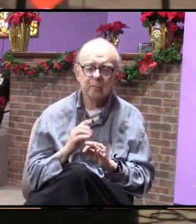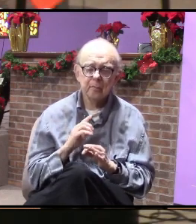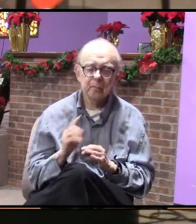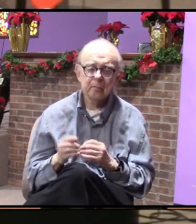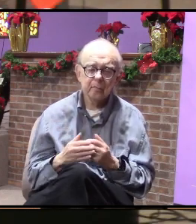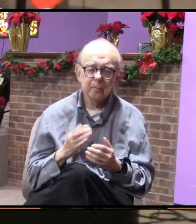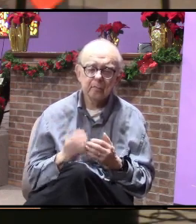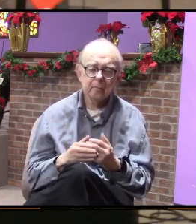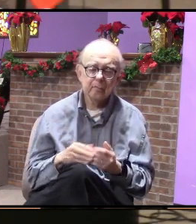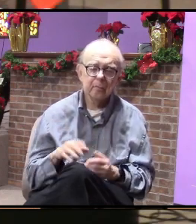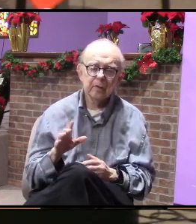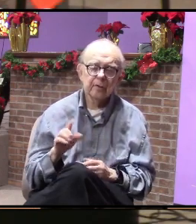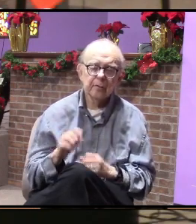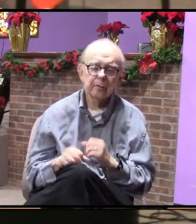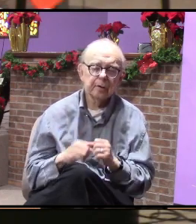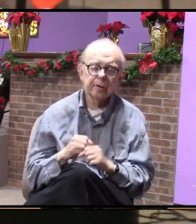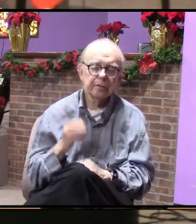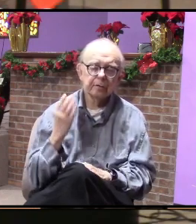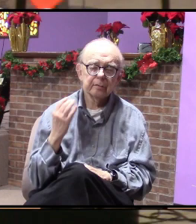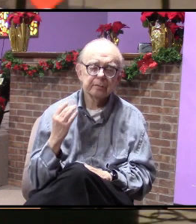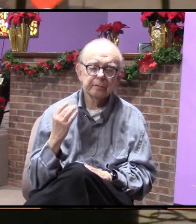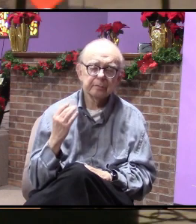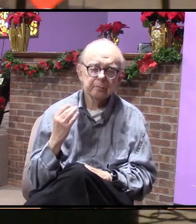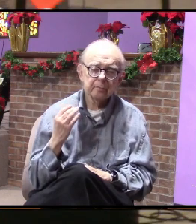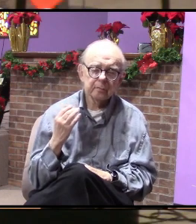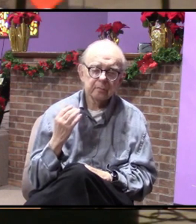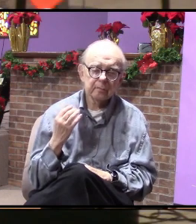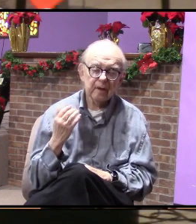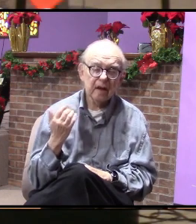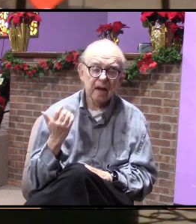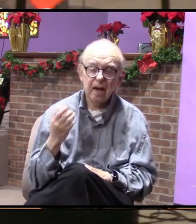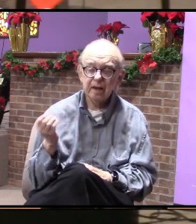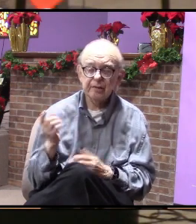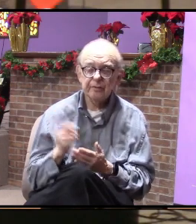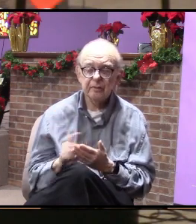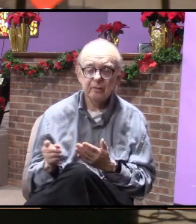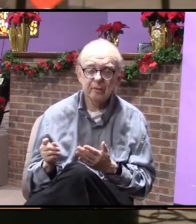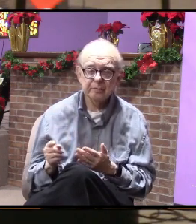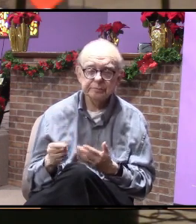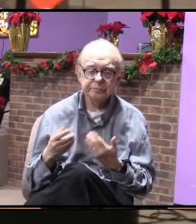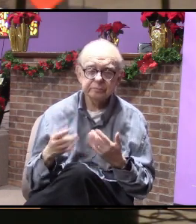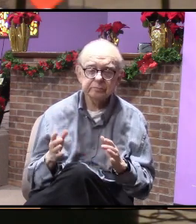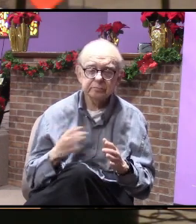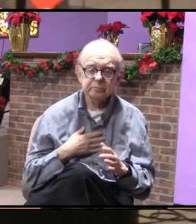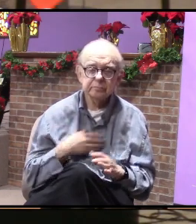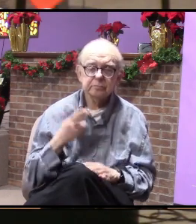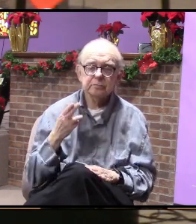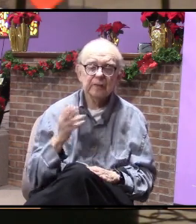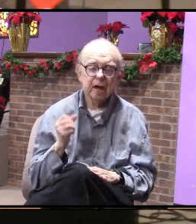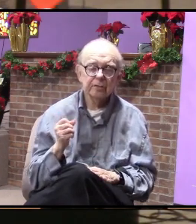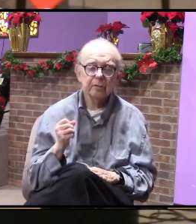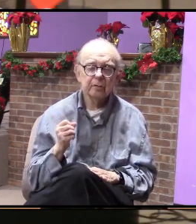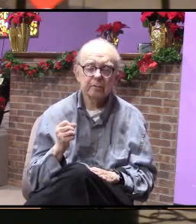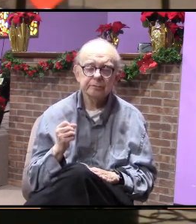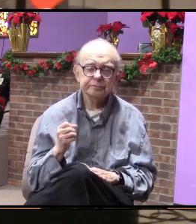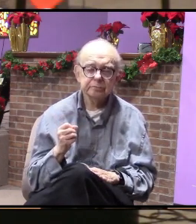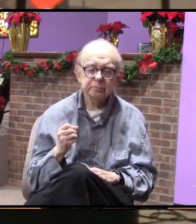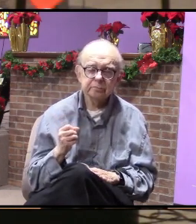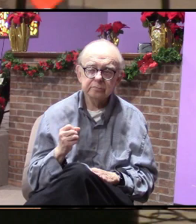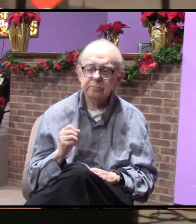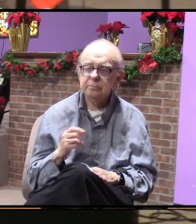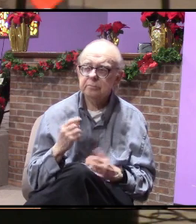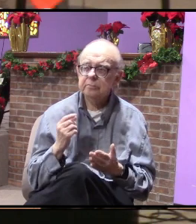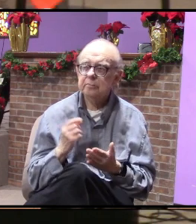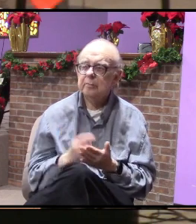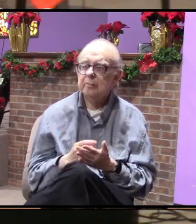almost 51 years ago in a couple of weeks. I was finishing up my high school. I was